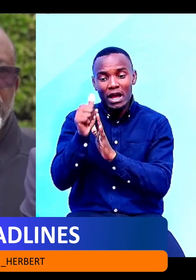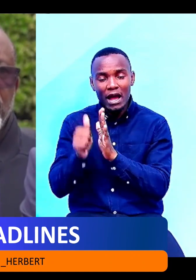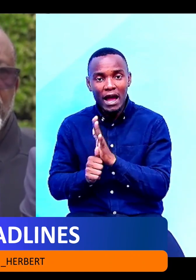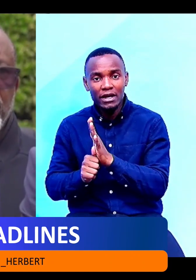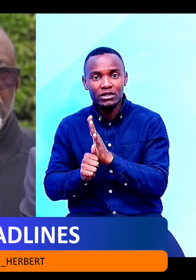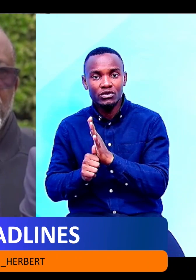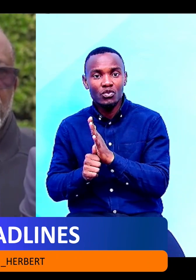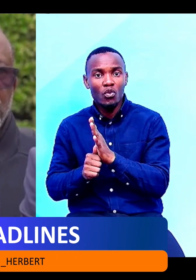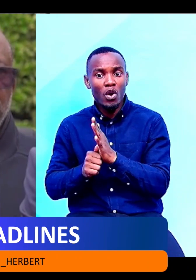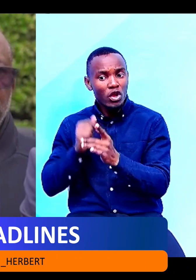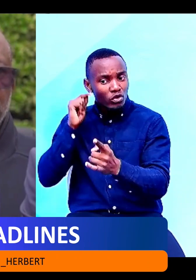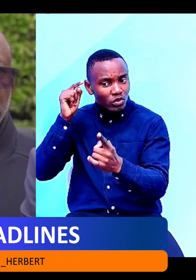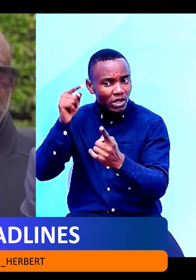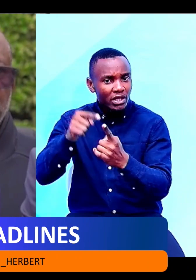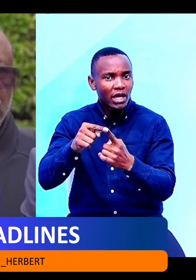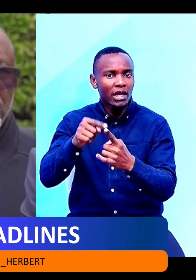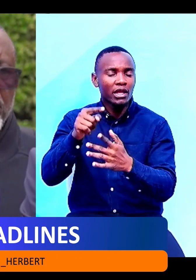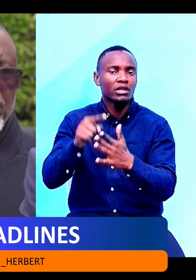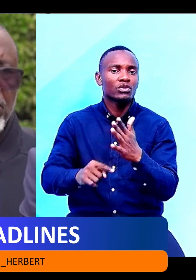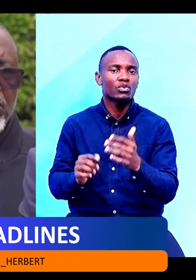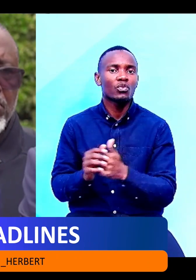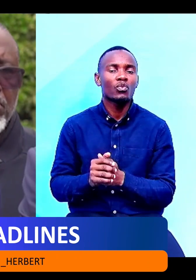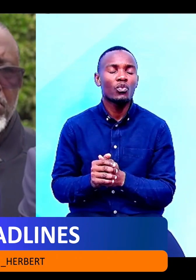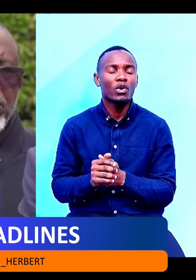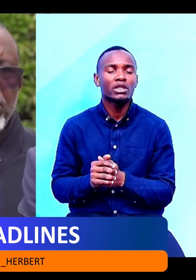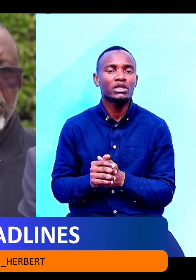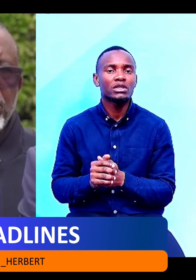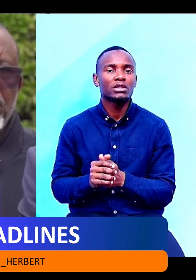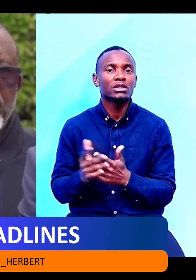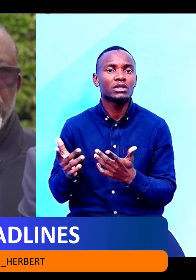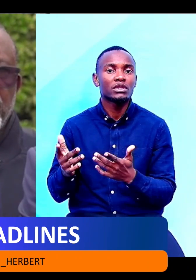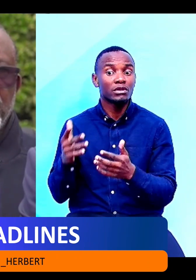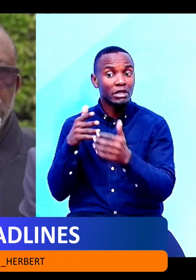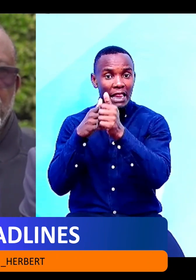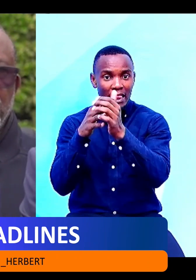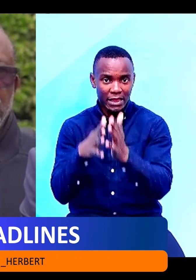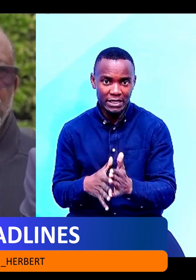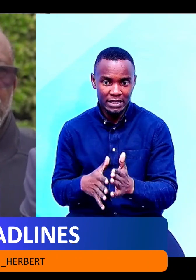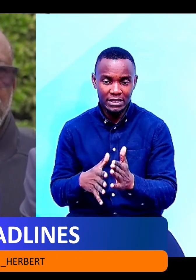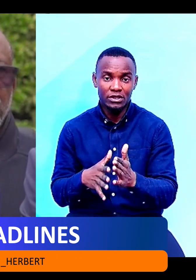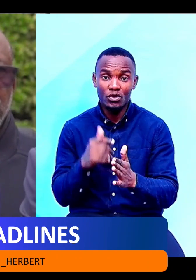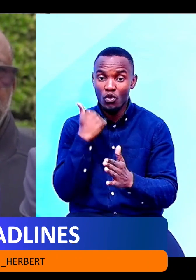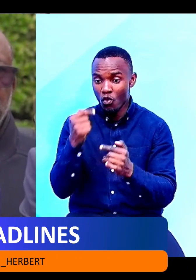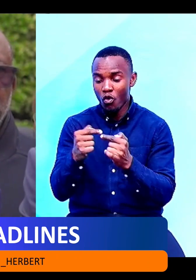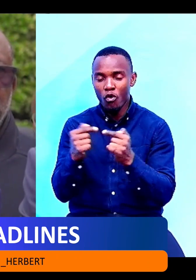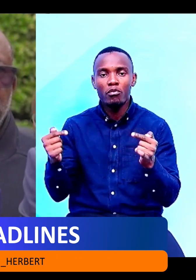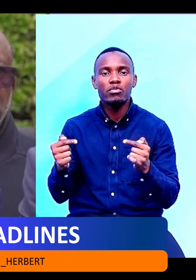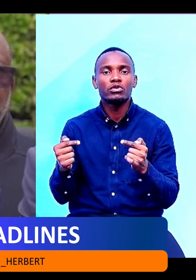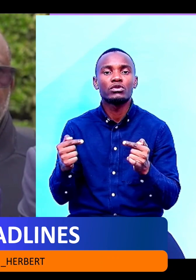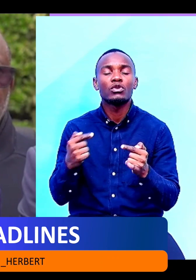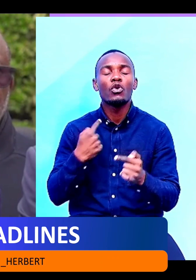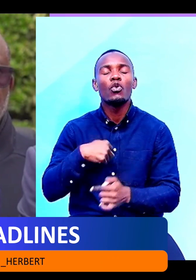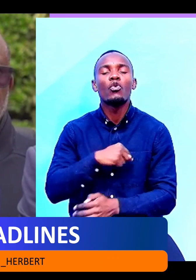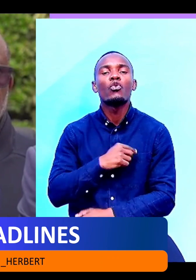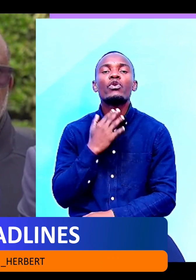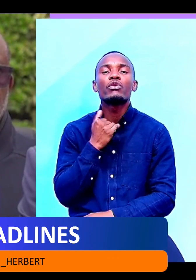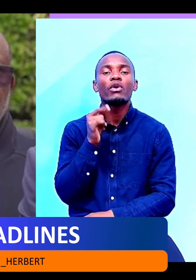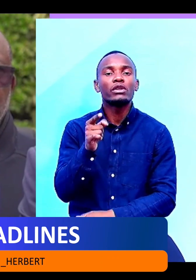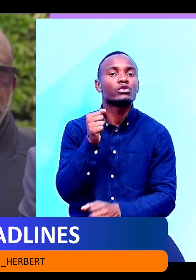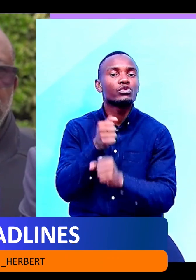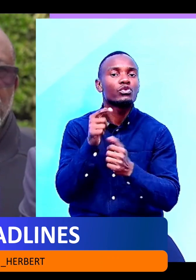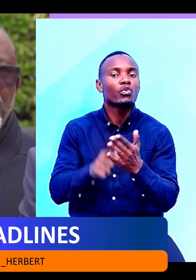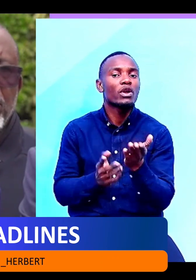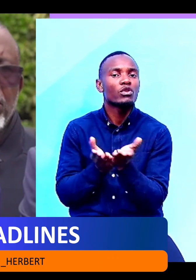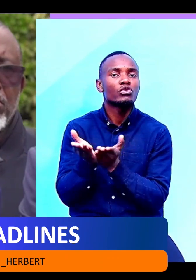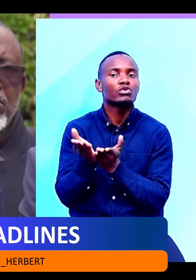who are opposed to your administration. Please relax. We want you to serve your one term. Nobody